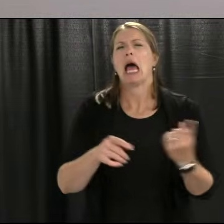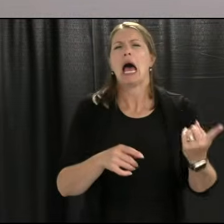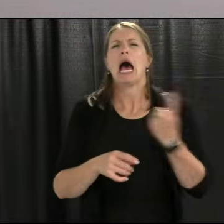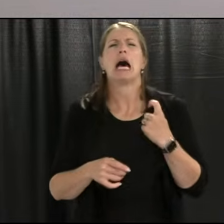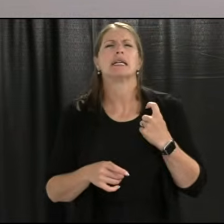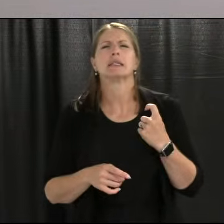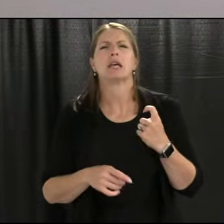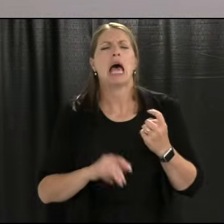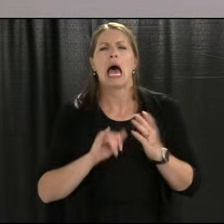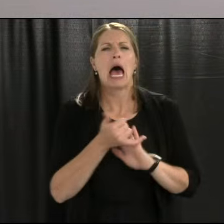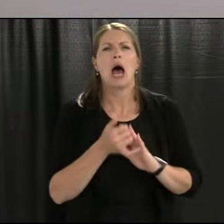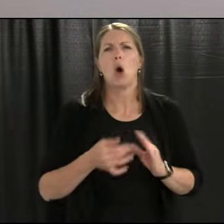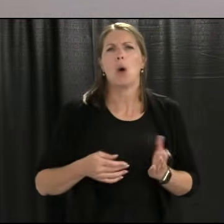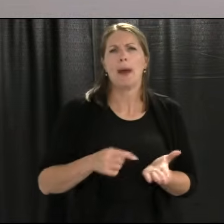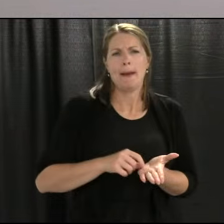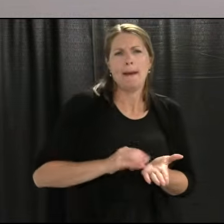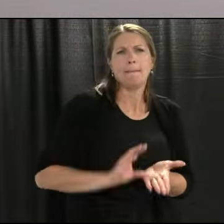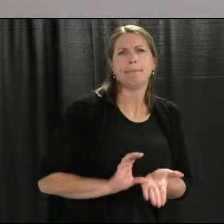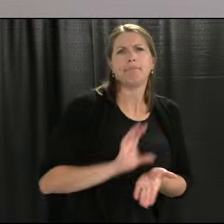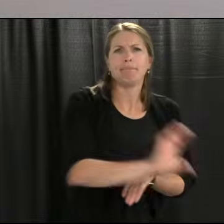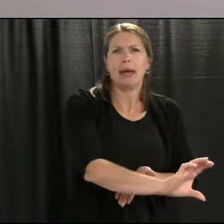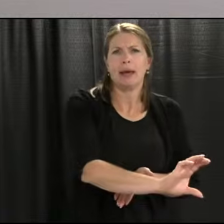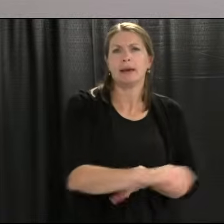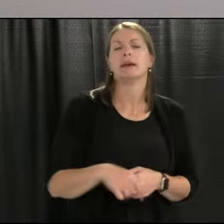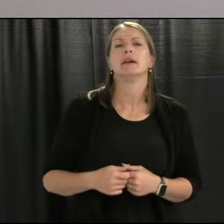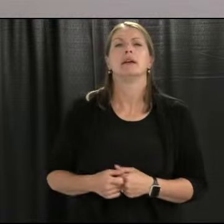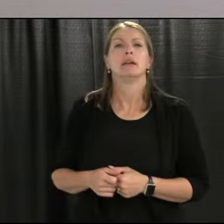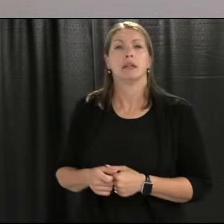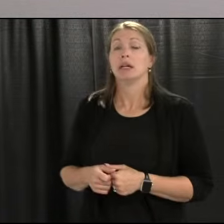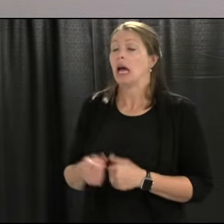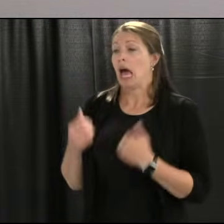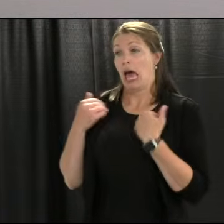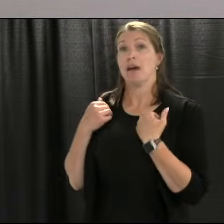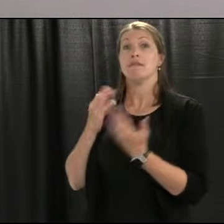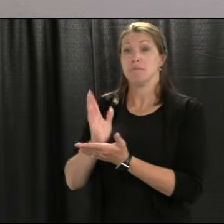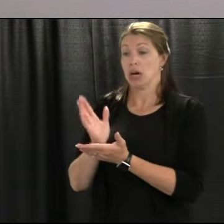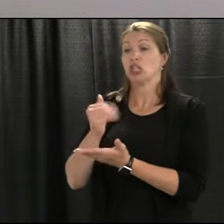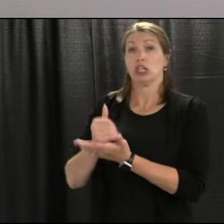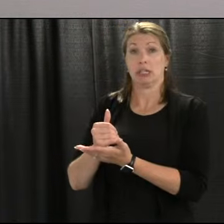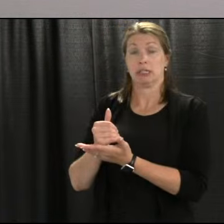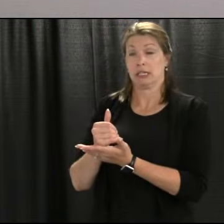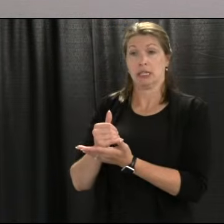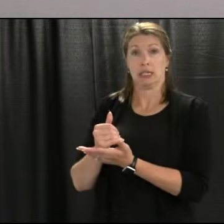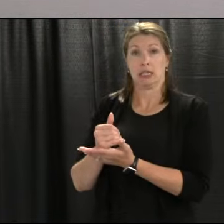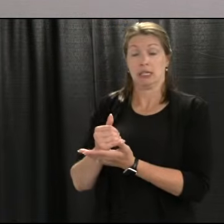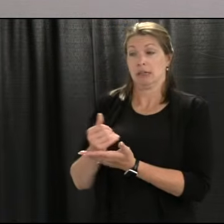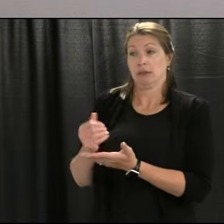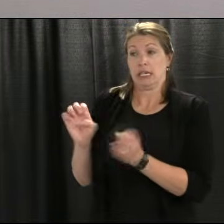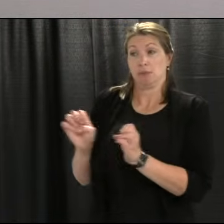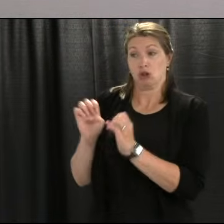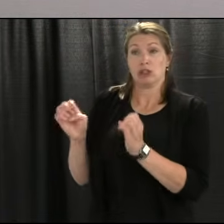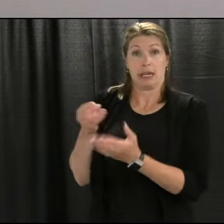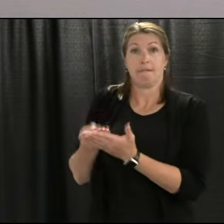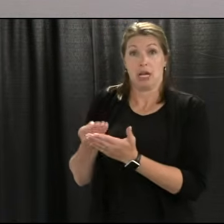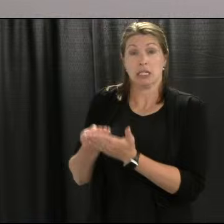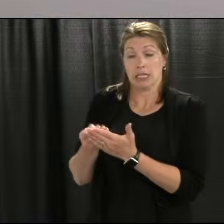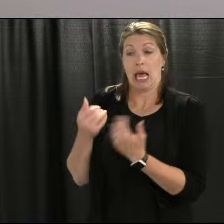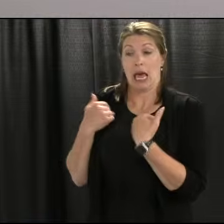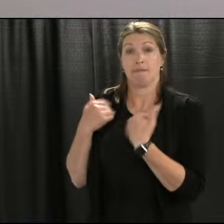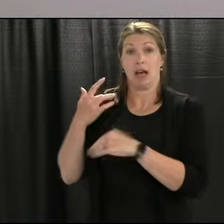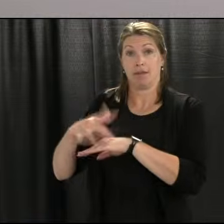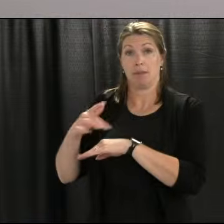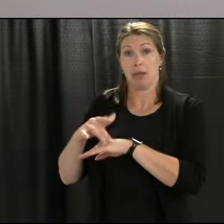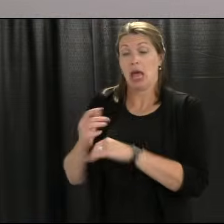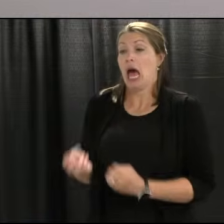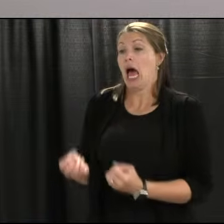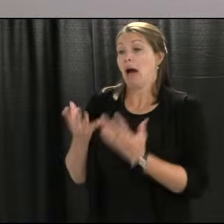pot of disaster money, or will this be helpful? Yeah, so with the budget, there's contingency money in the budget. How much is there right now, I'm not sure. But